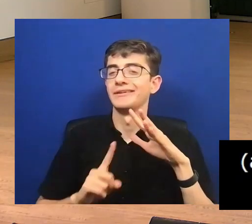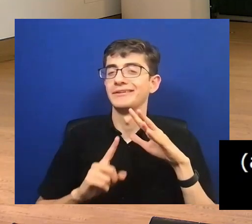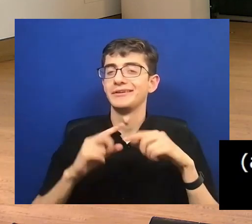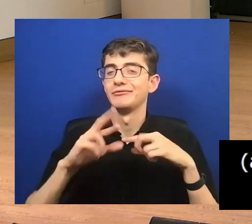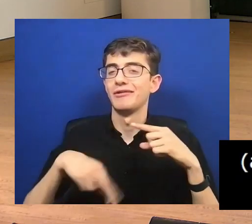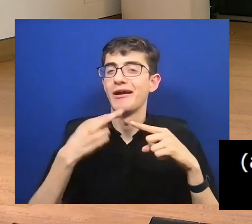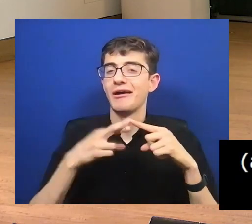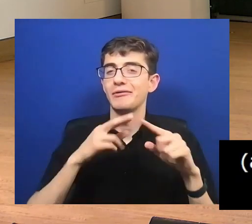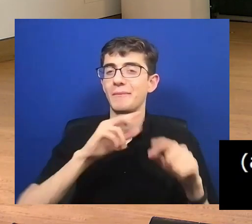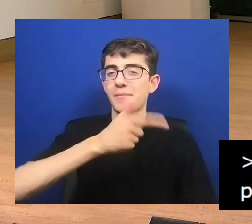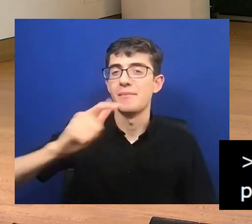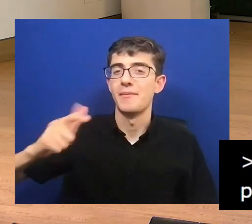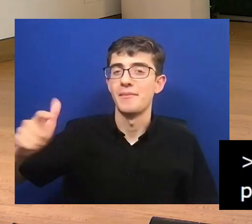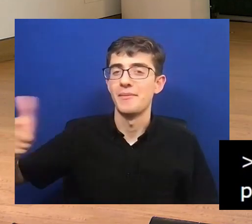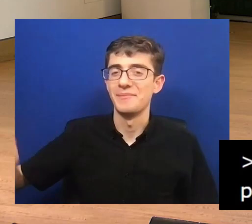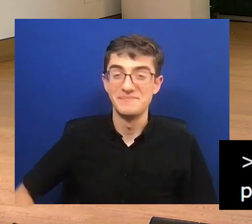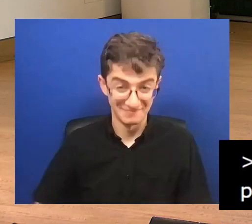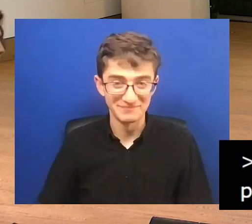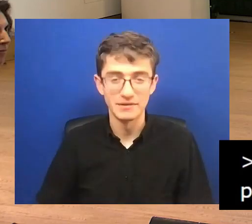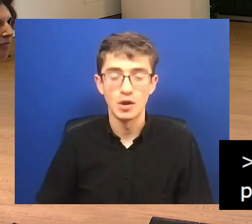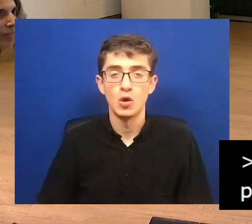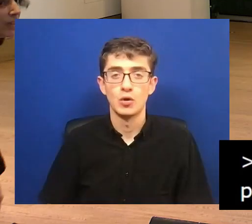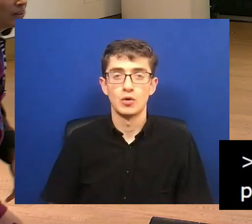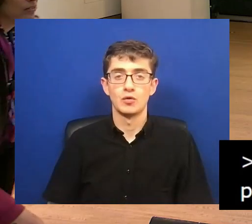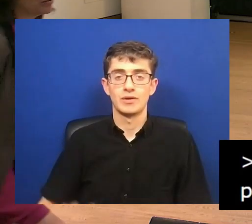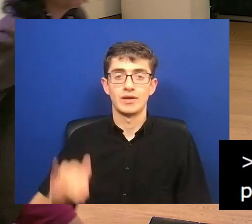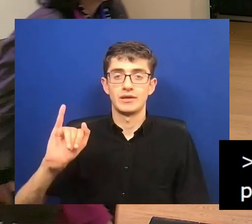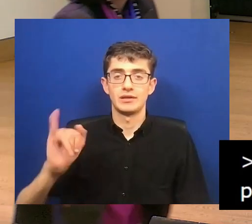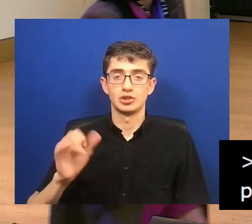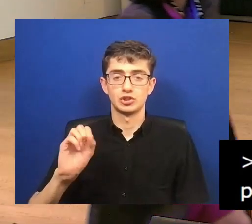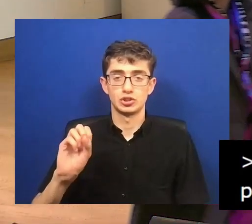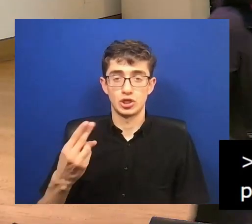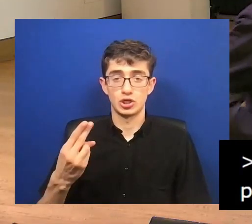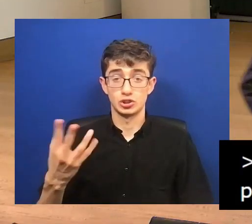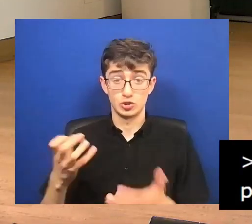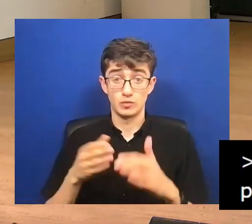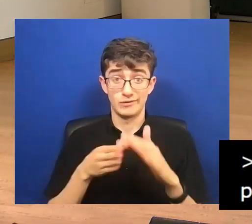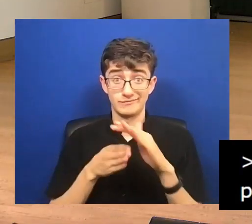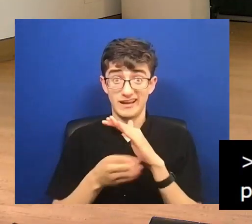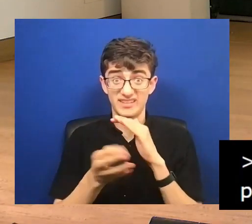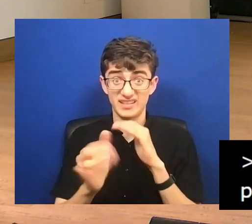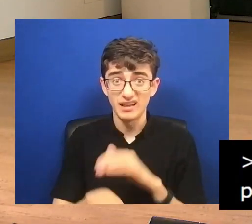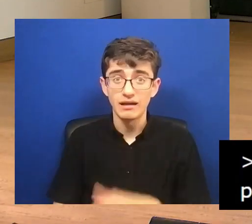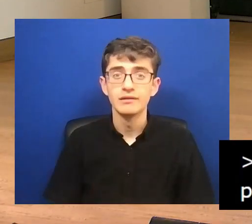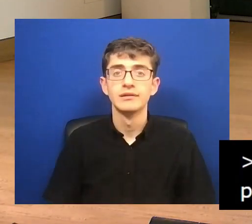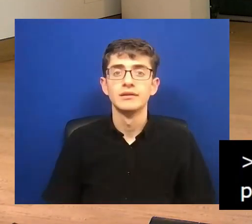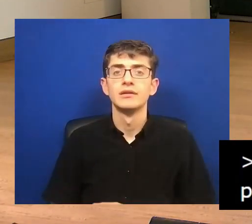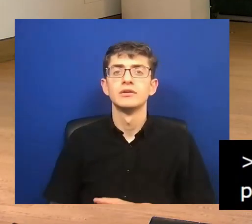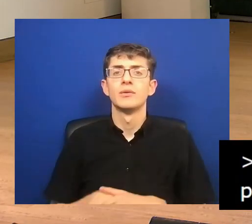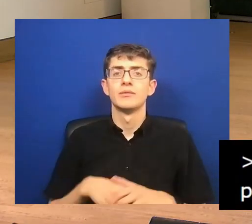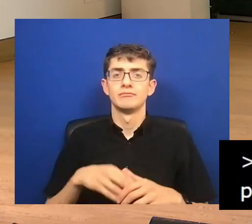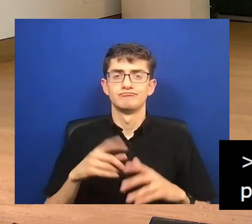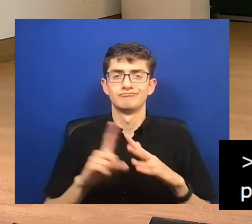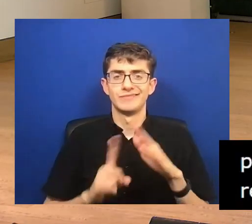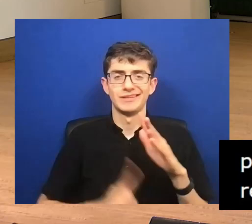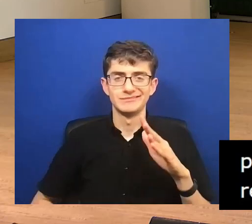Josh, are you going to come up here and navigate that? So we're going to do that. Right after that, we're doing the breakouts and